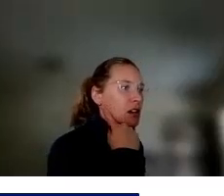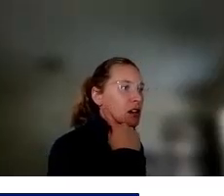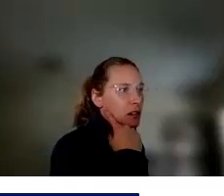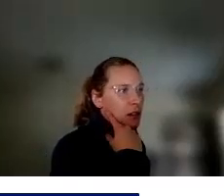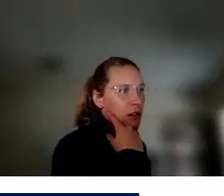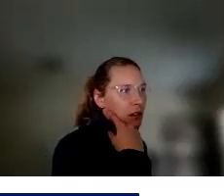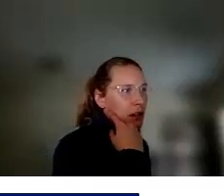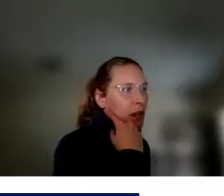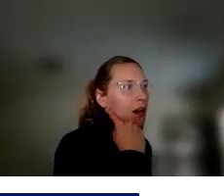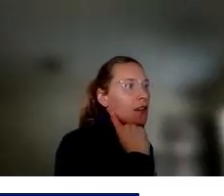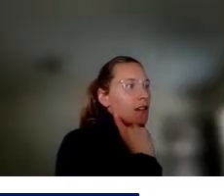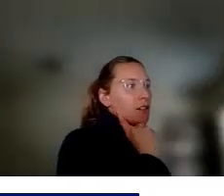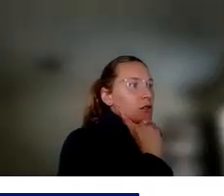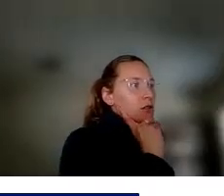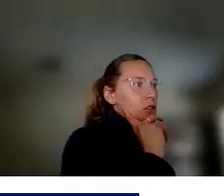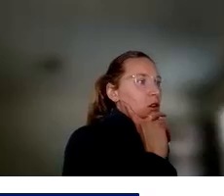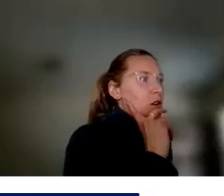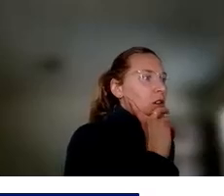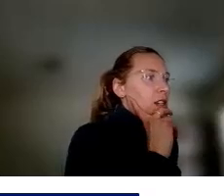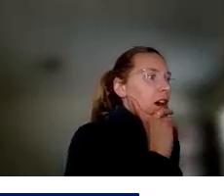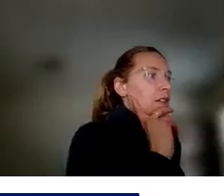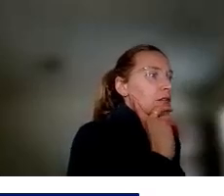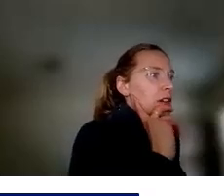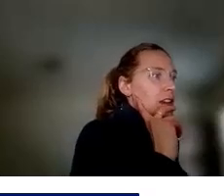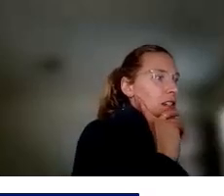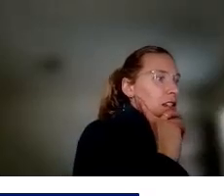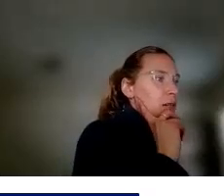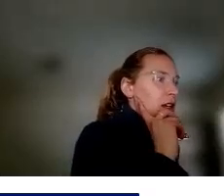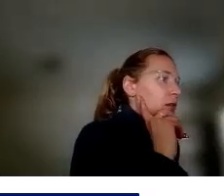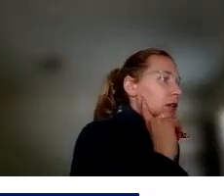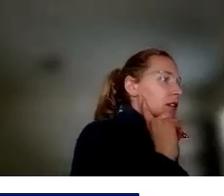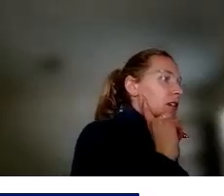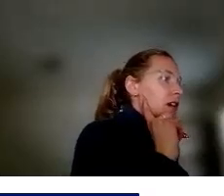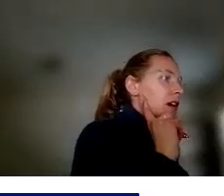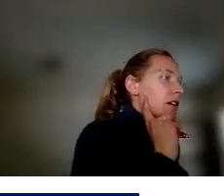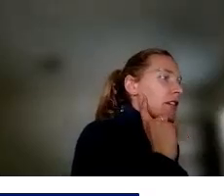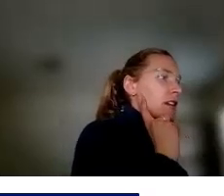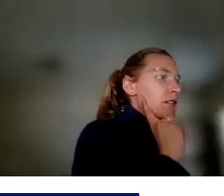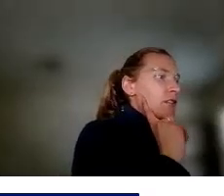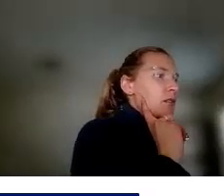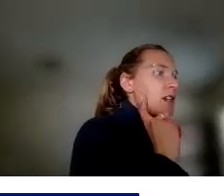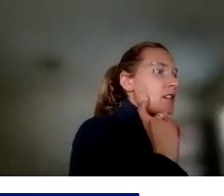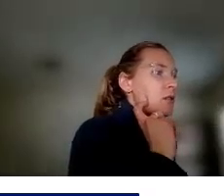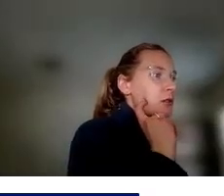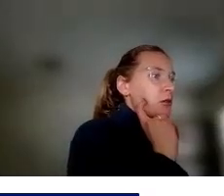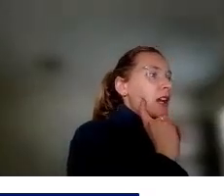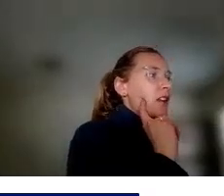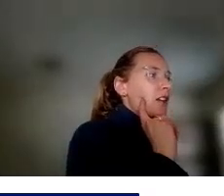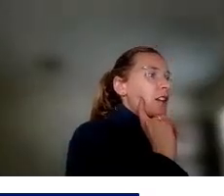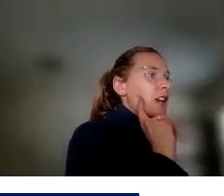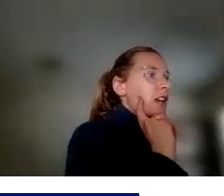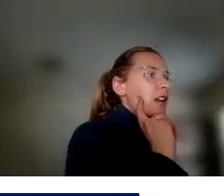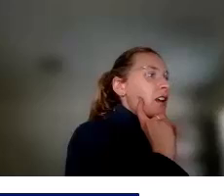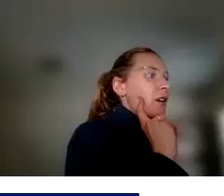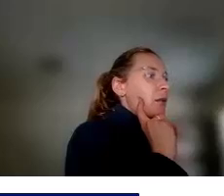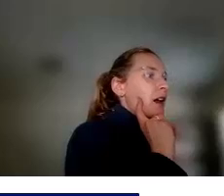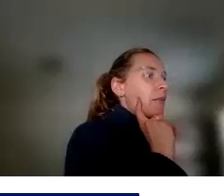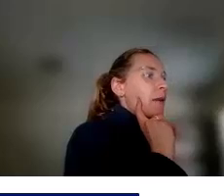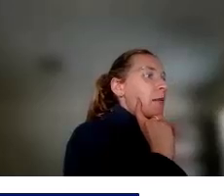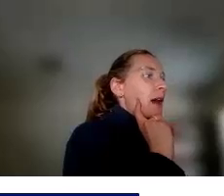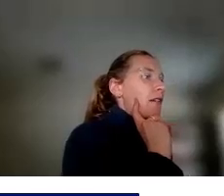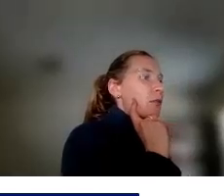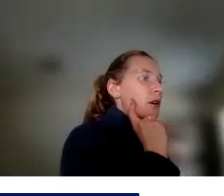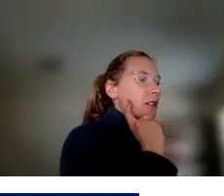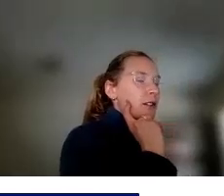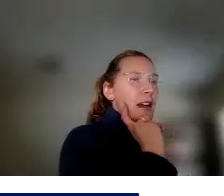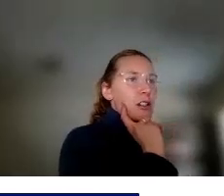his dog. And then Luke's goal is to have a friend. Being able to stay healthy enough to attend school regularly will